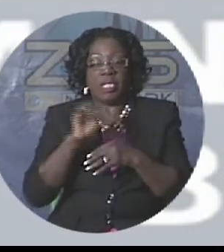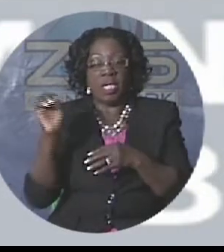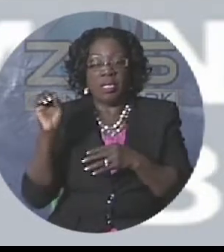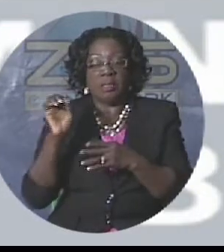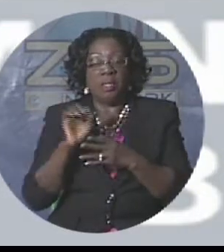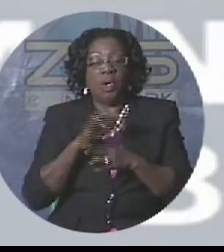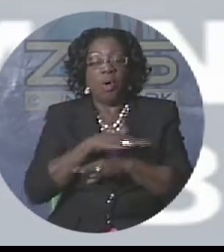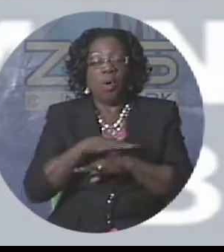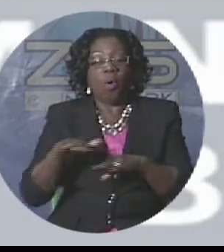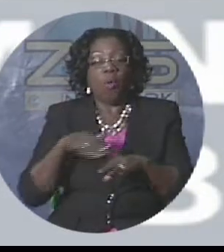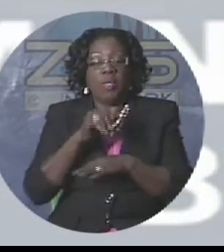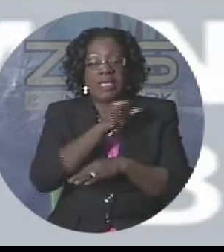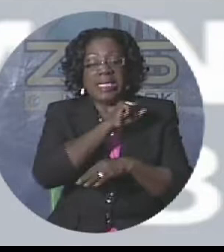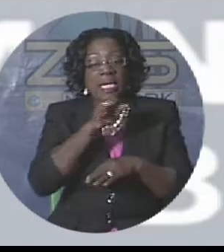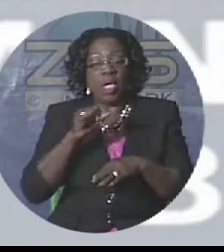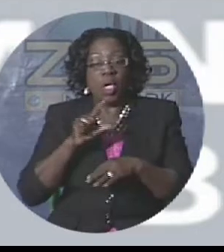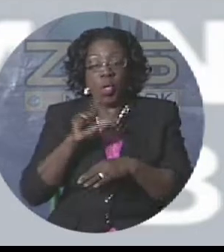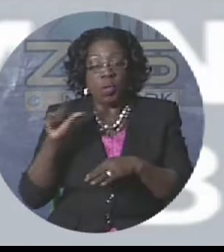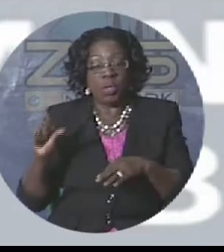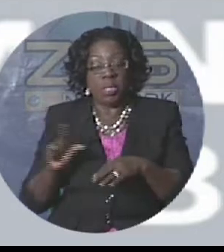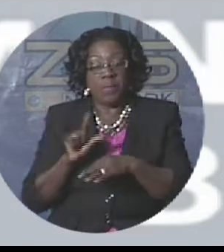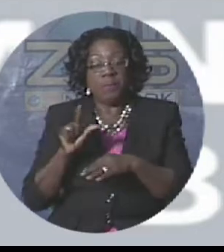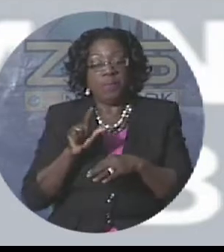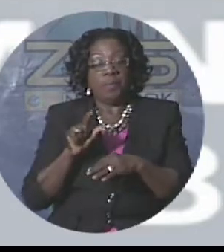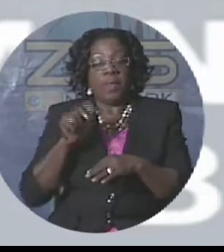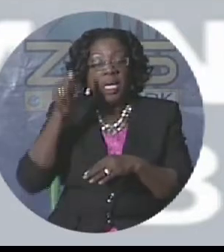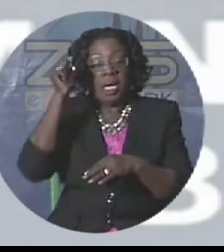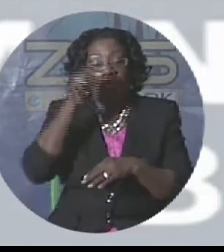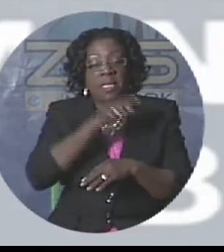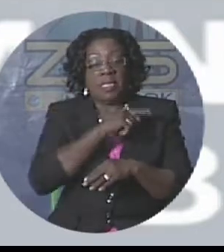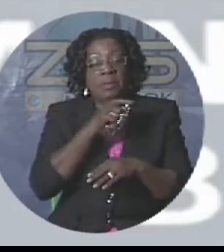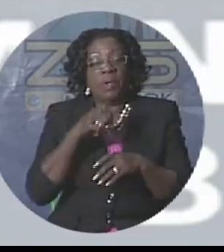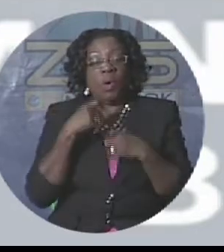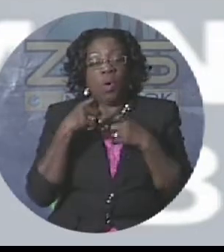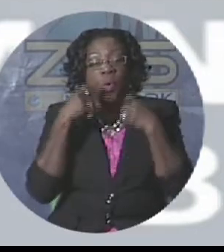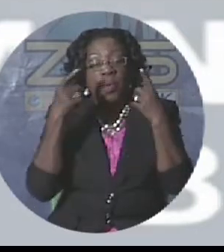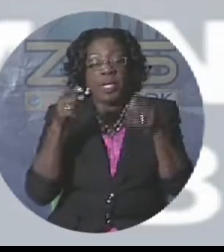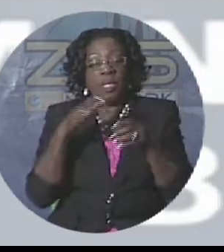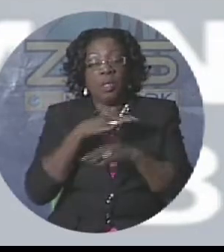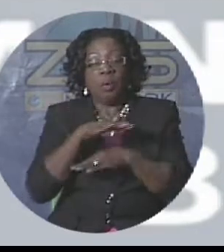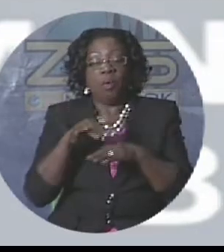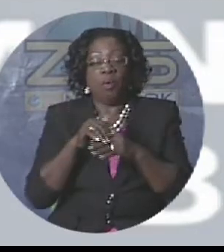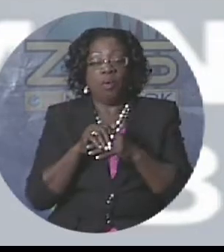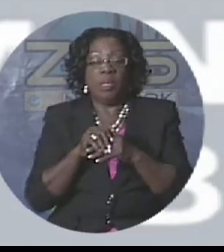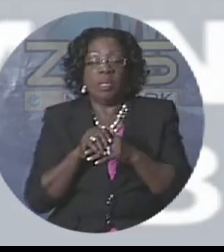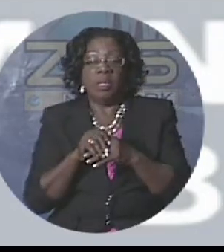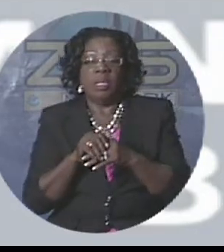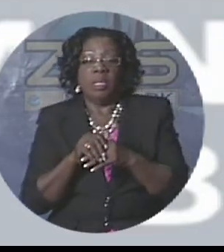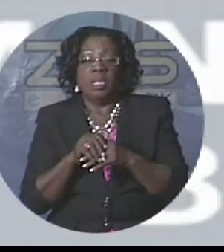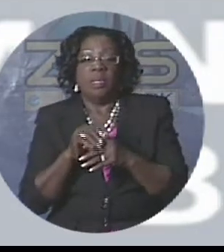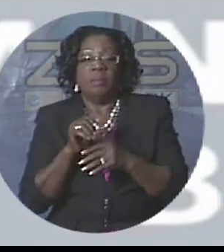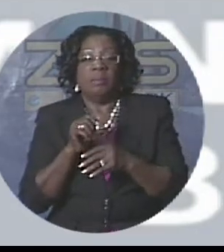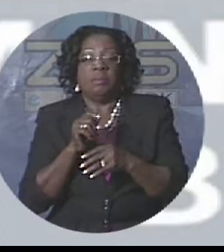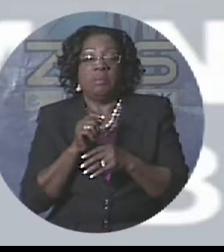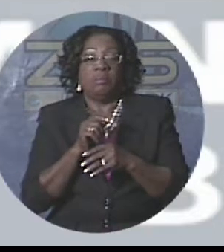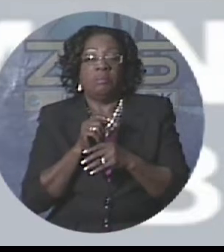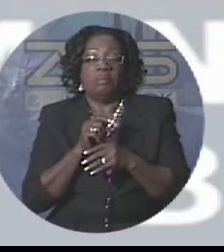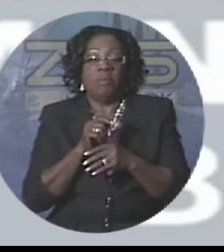6-1 win over St. Lucie. Anthony Seymour also won for 3 with a stolen base. Florida fell to